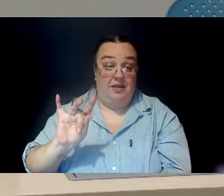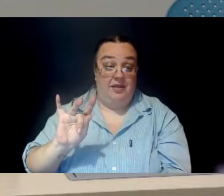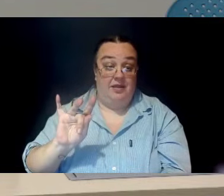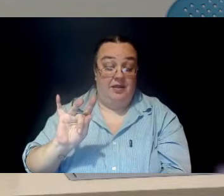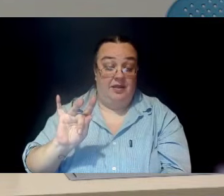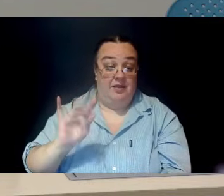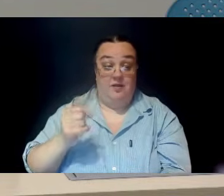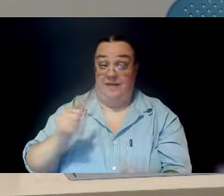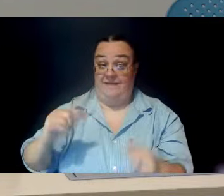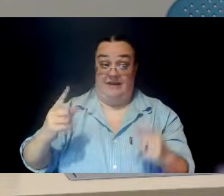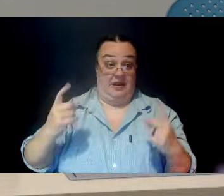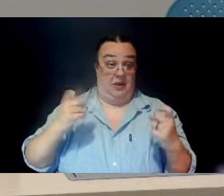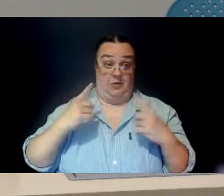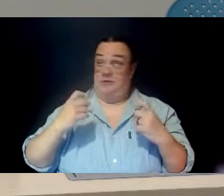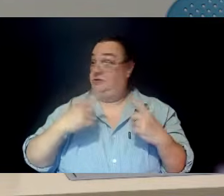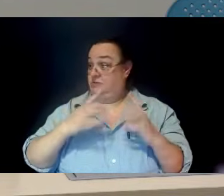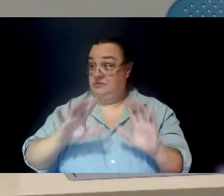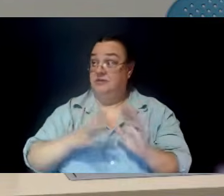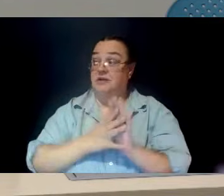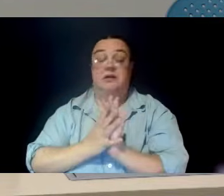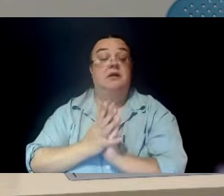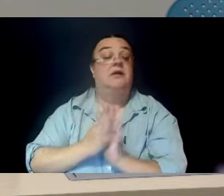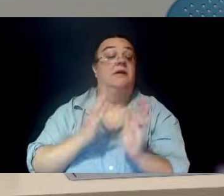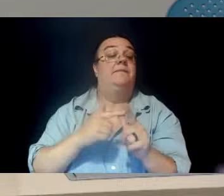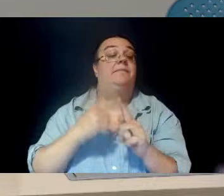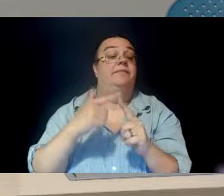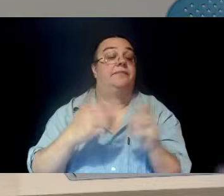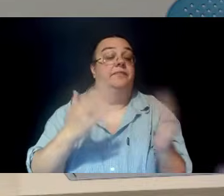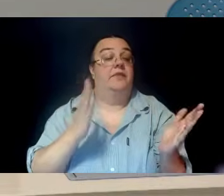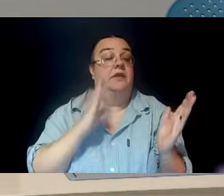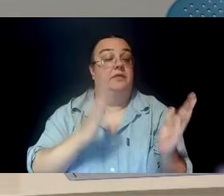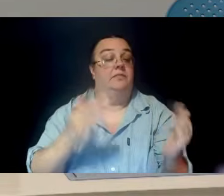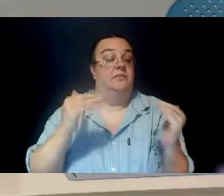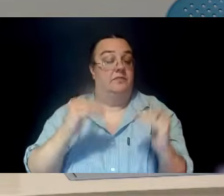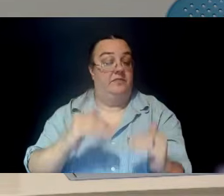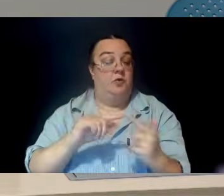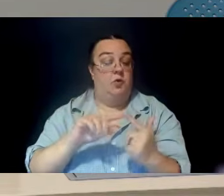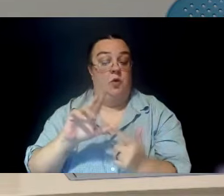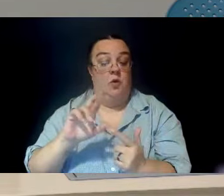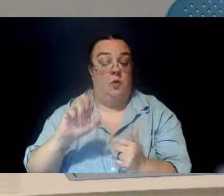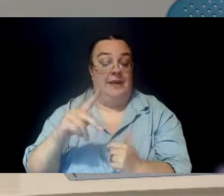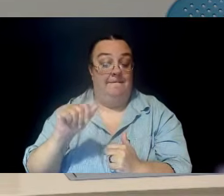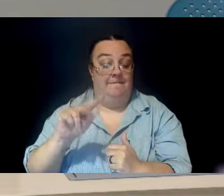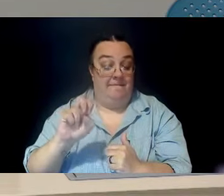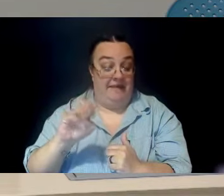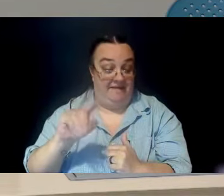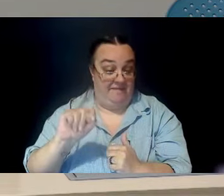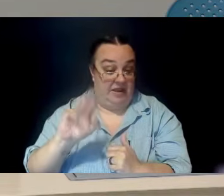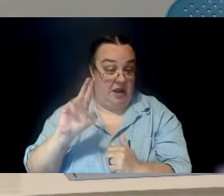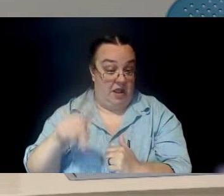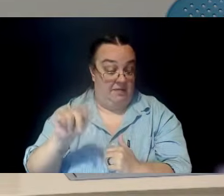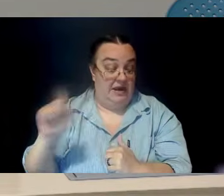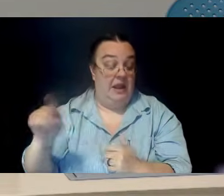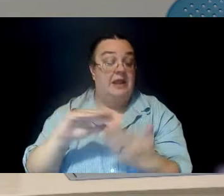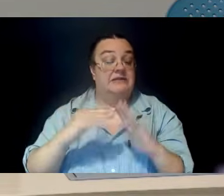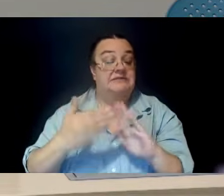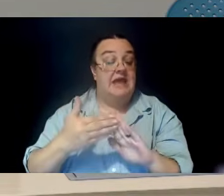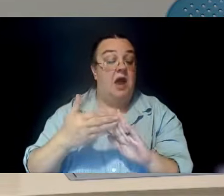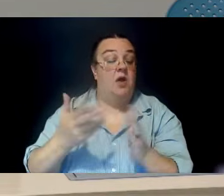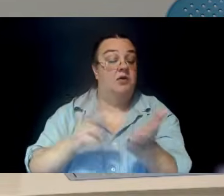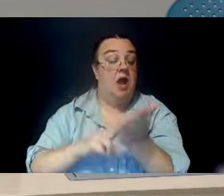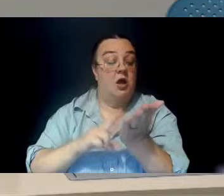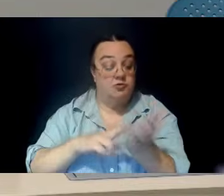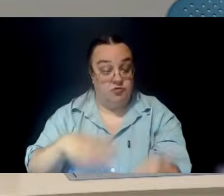Any question? Then now we move to repaving update. Town contractor VMP has been